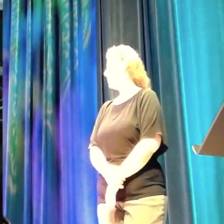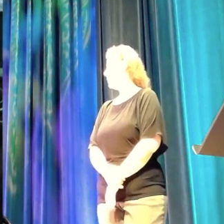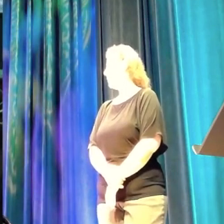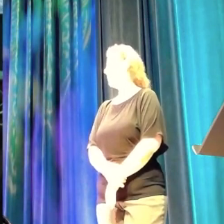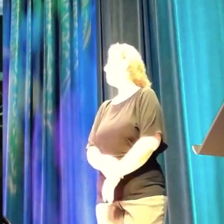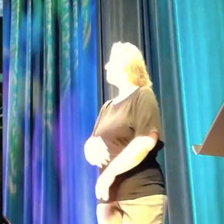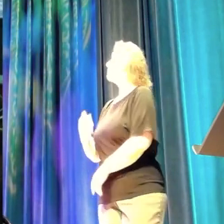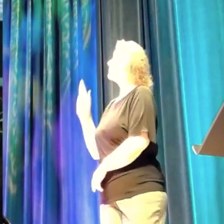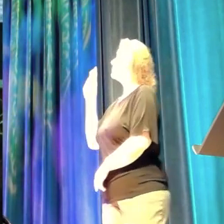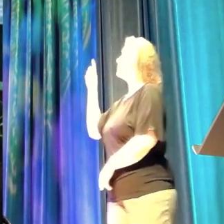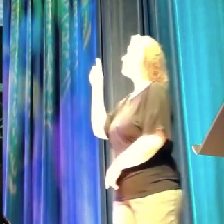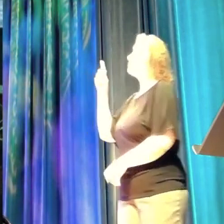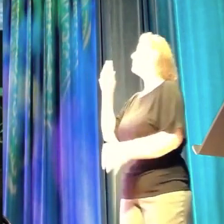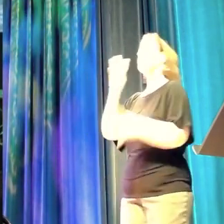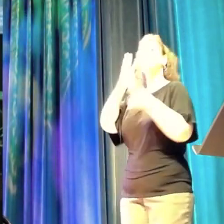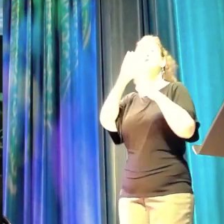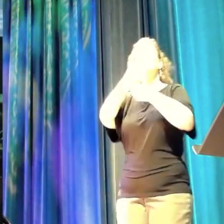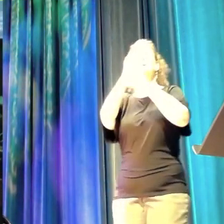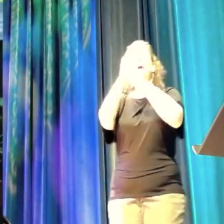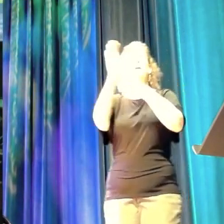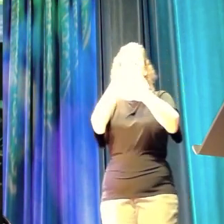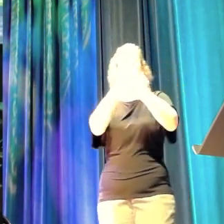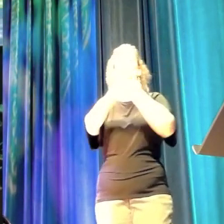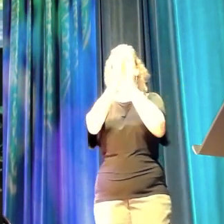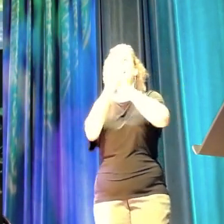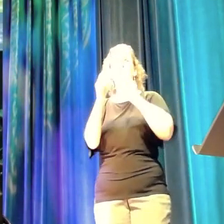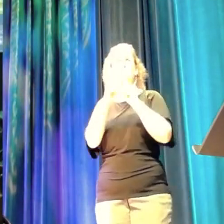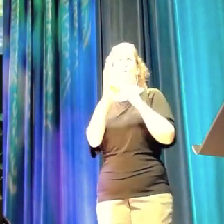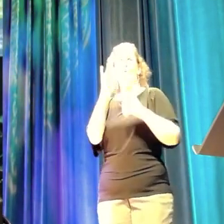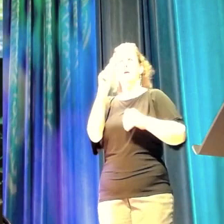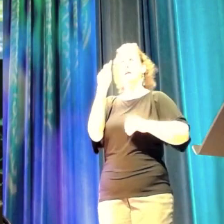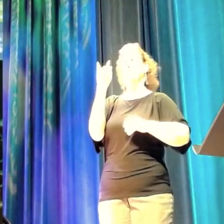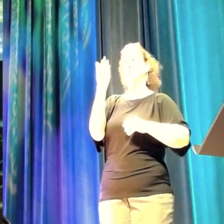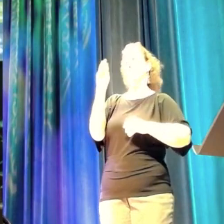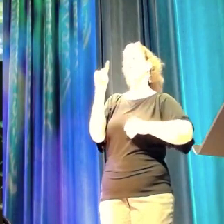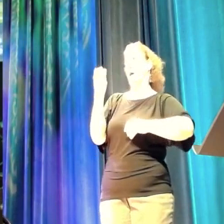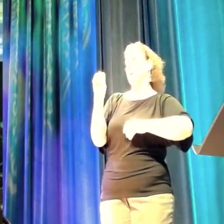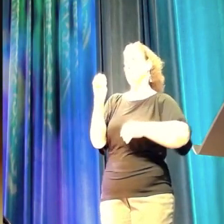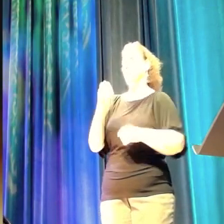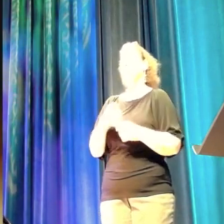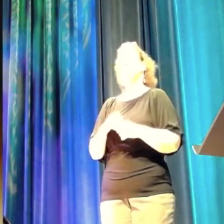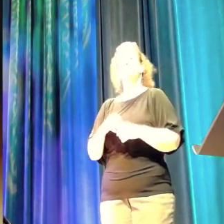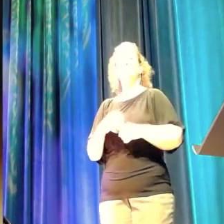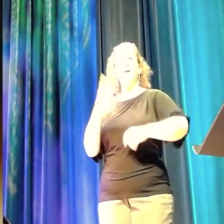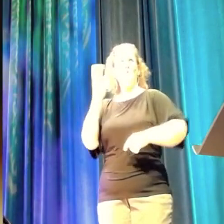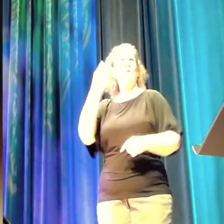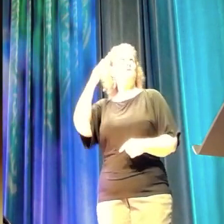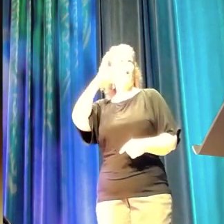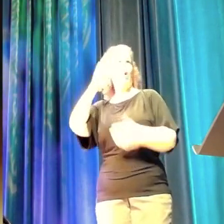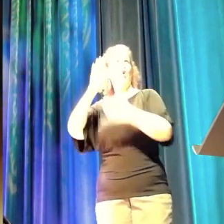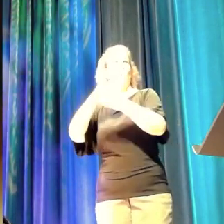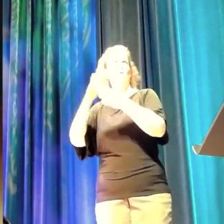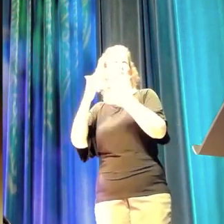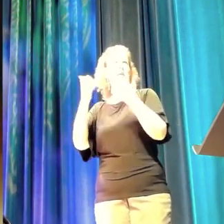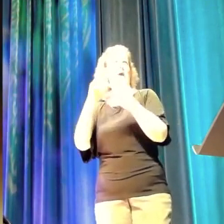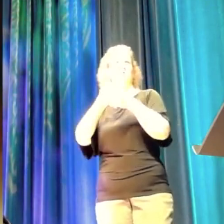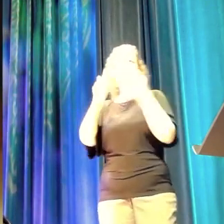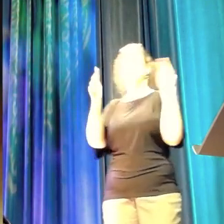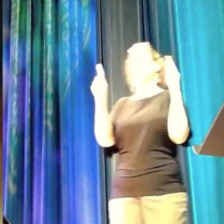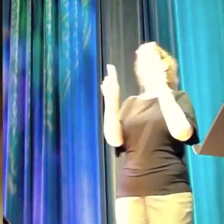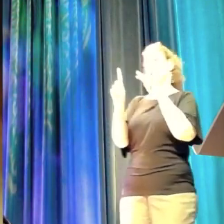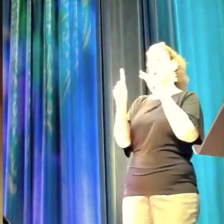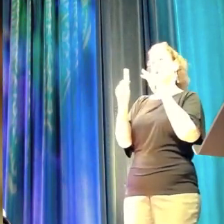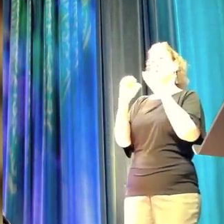Creating music has become more intimate. I've always heard music and sound, but it's from a different view since one of